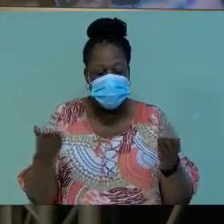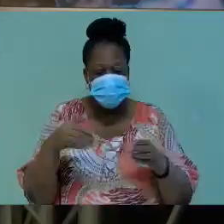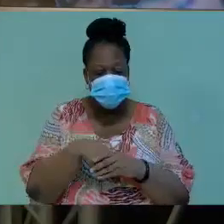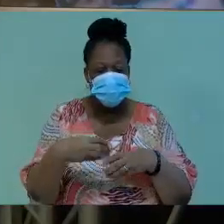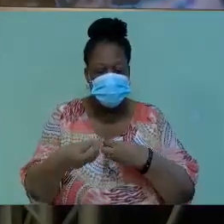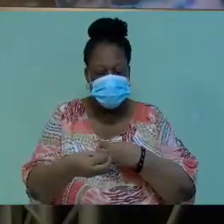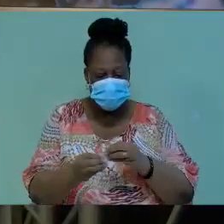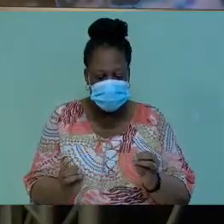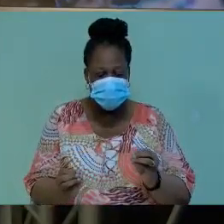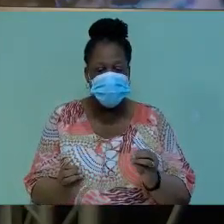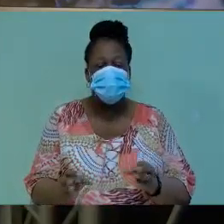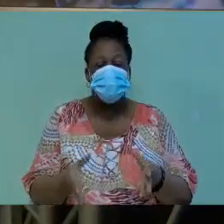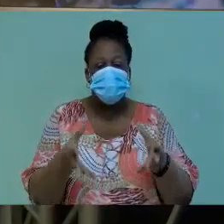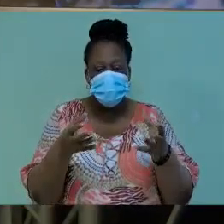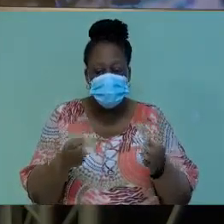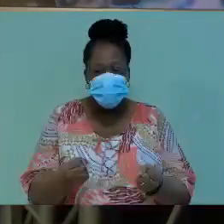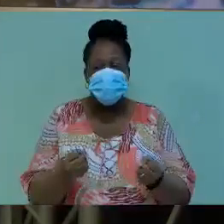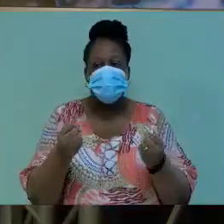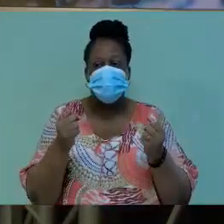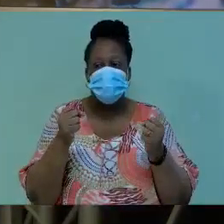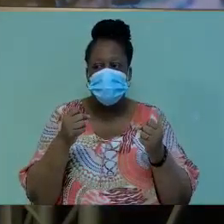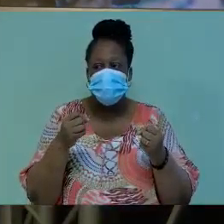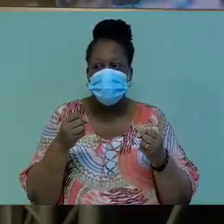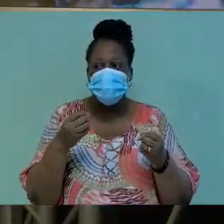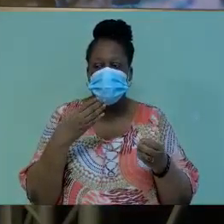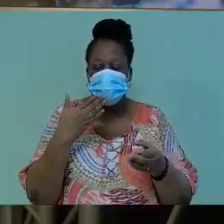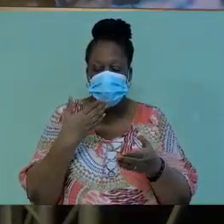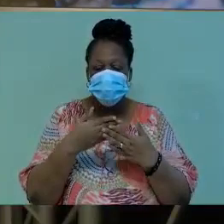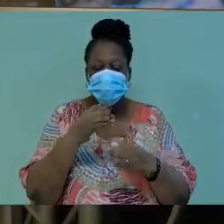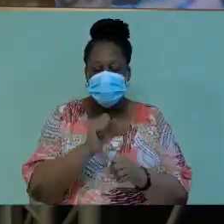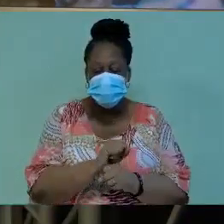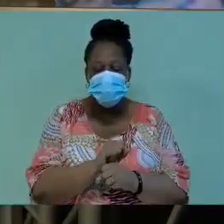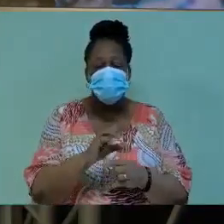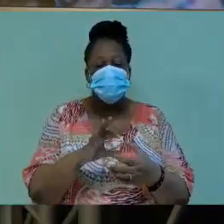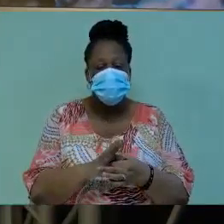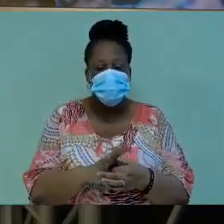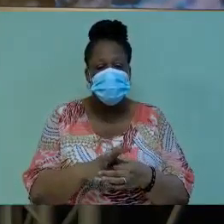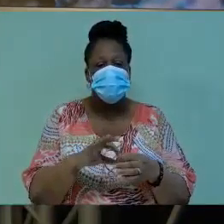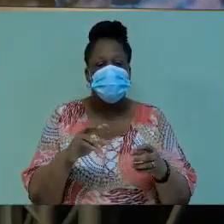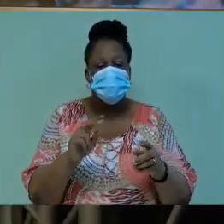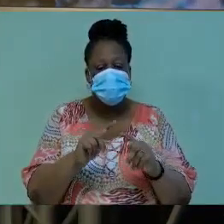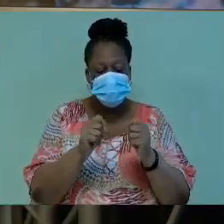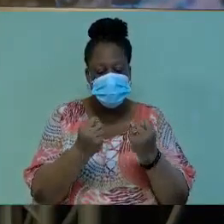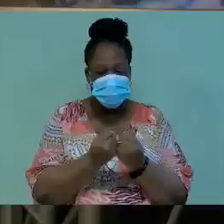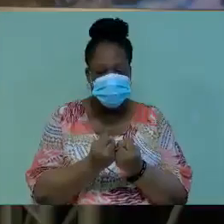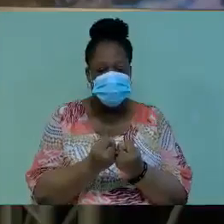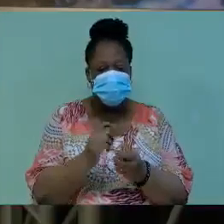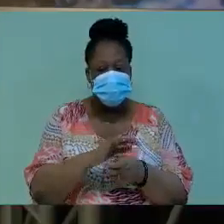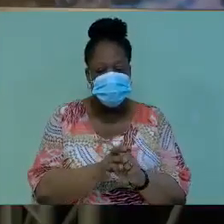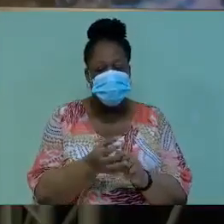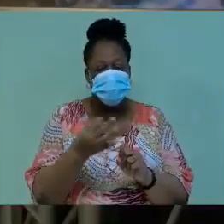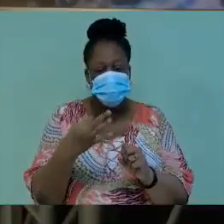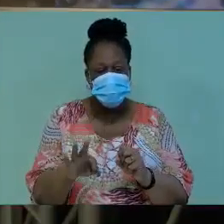recognize the contribution of the staff of Mr. Samuels, particularly